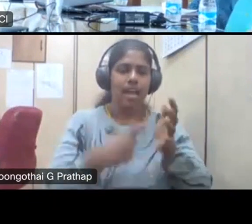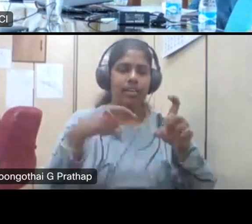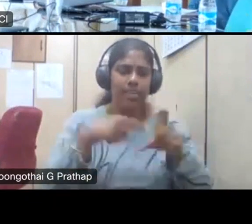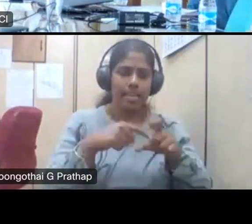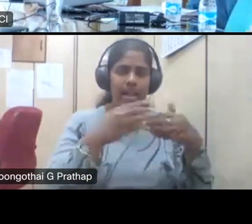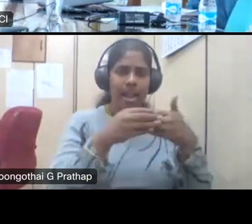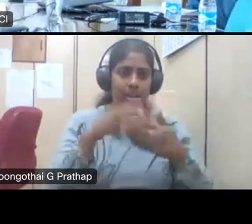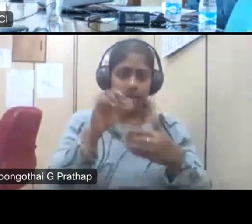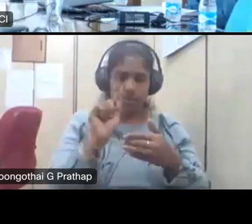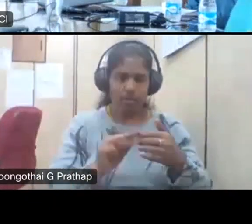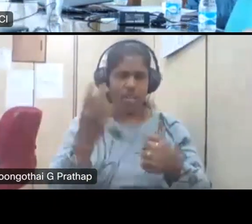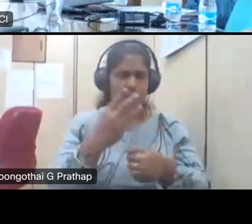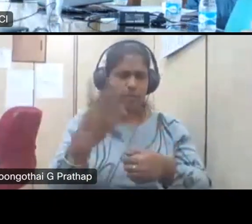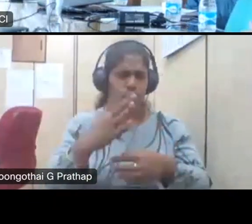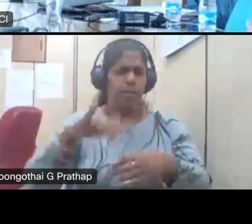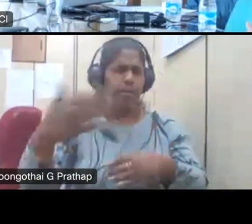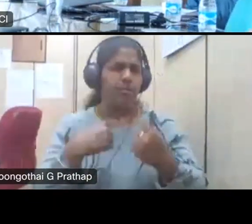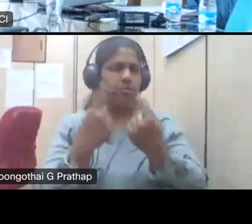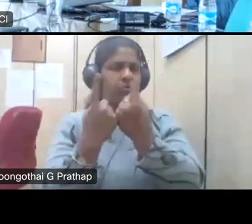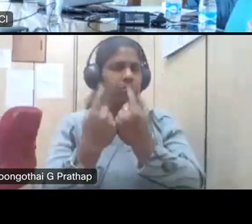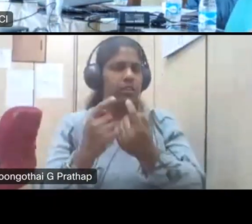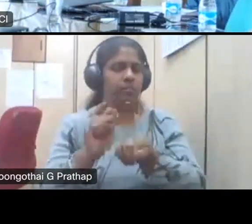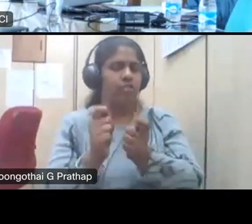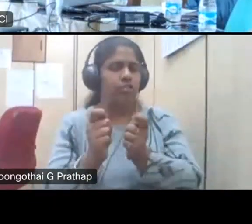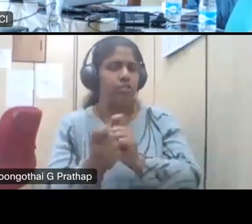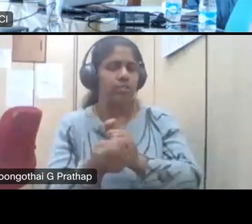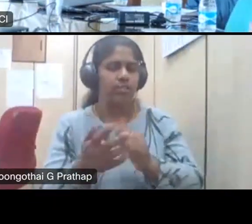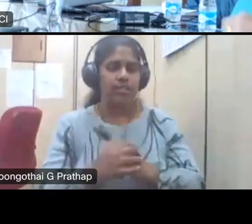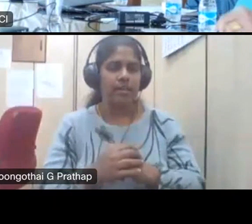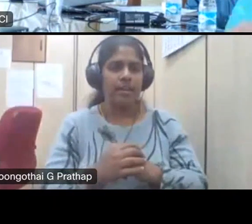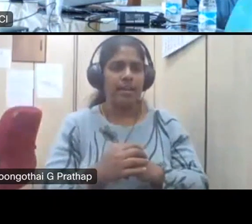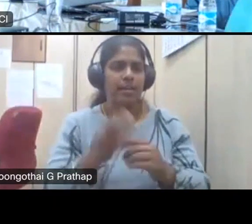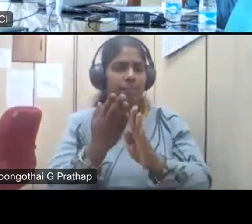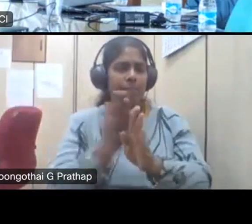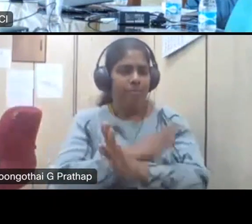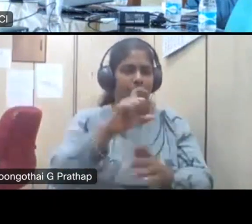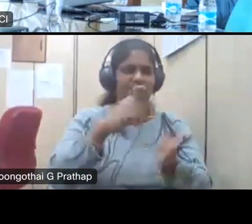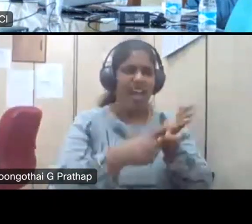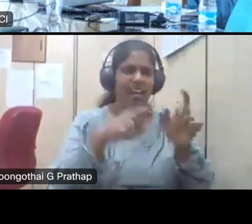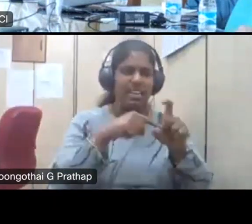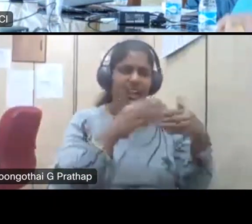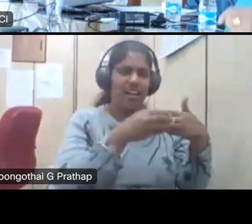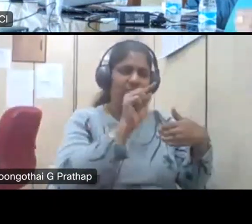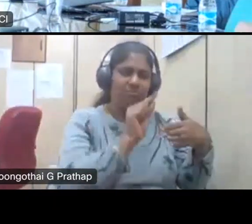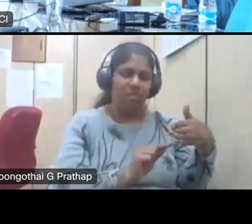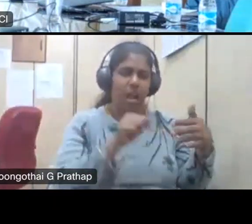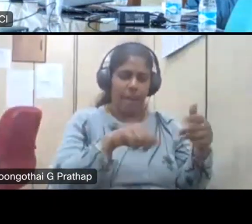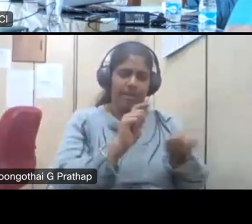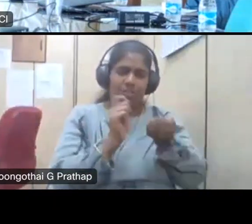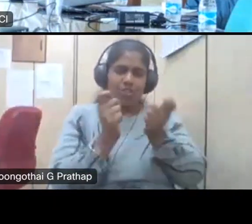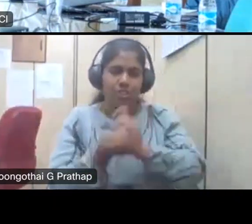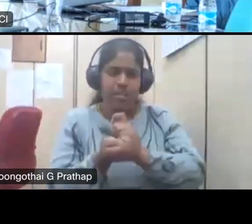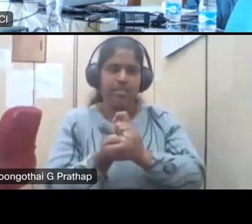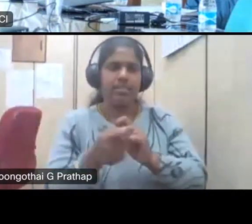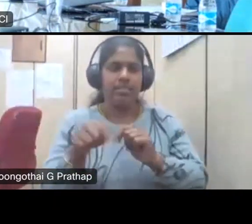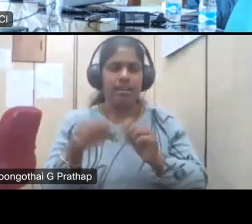days. So they will be quite different from the previous ones. So we are focusing on experiential learning